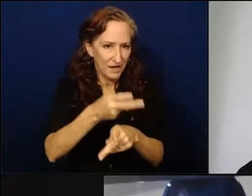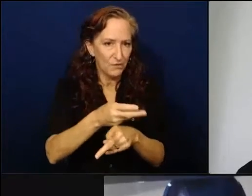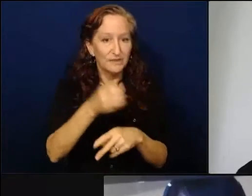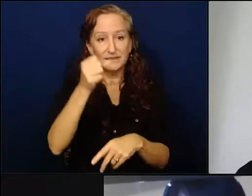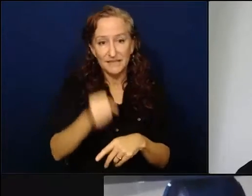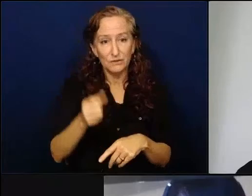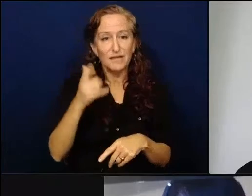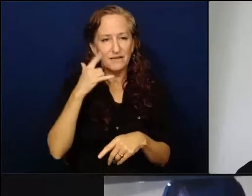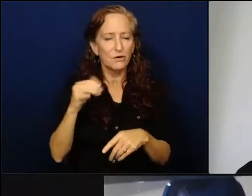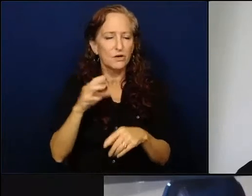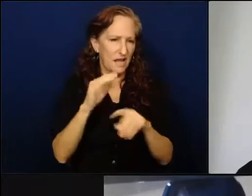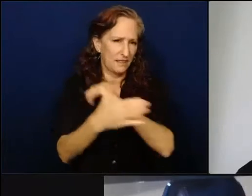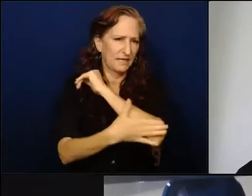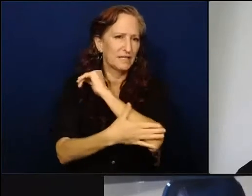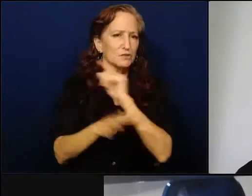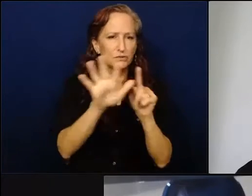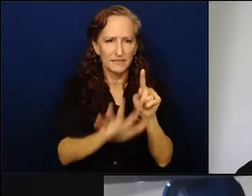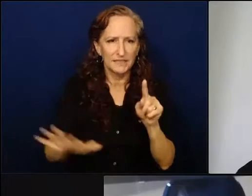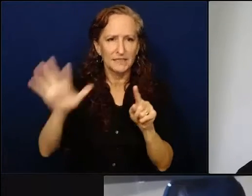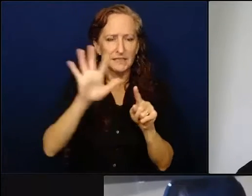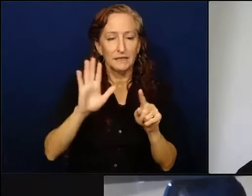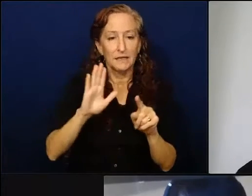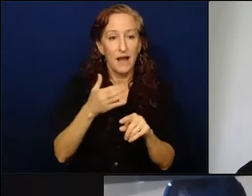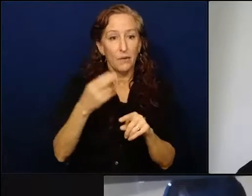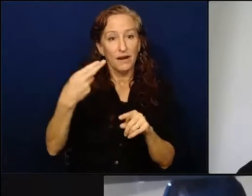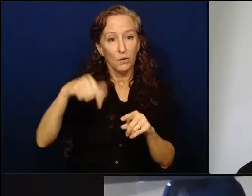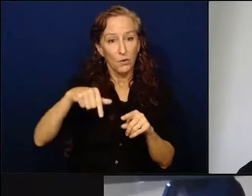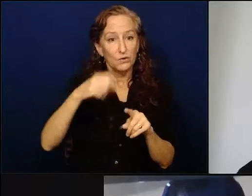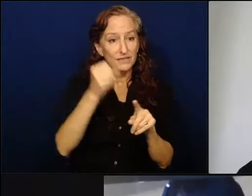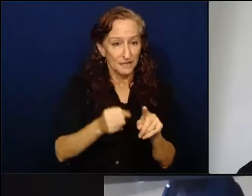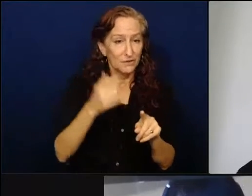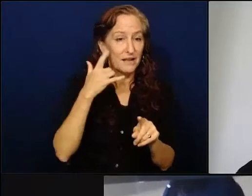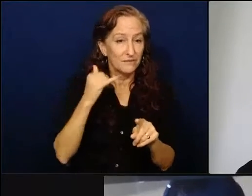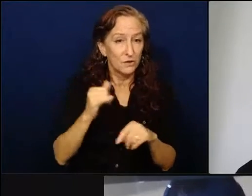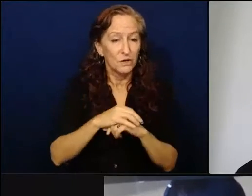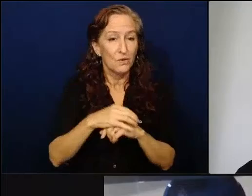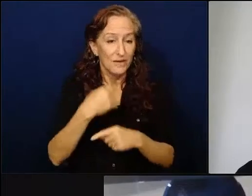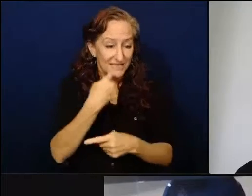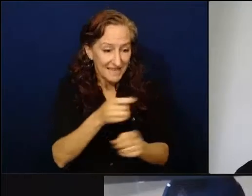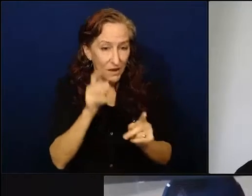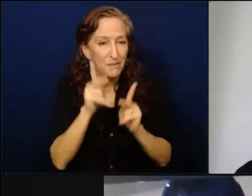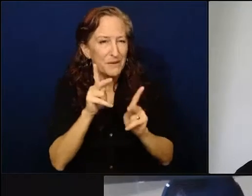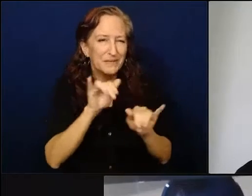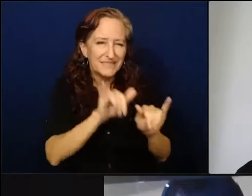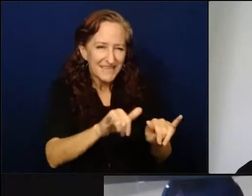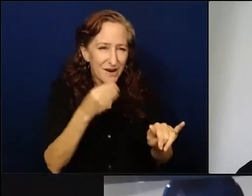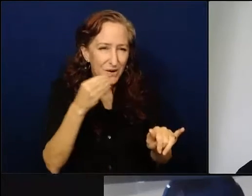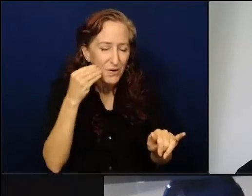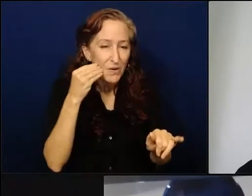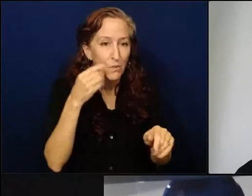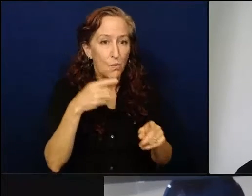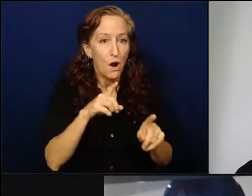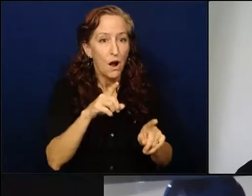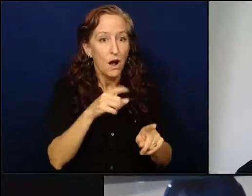our main organization works in Southern California. So to tell people to work from home when they normally visit mothers and babies in